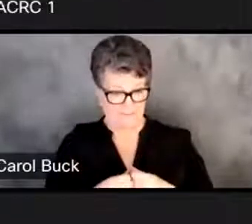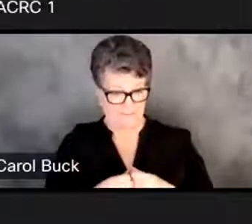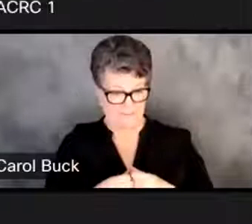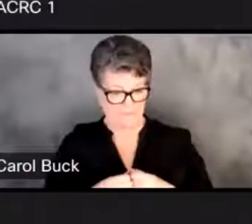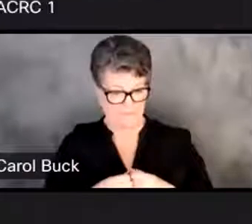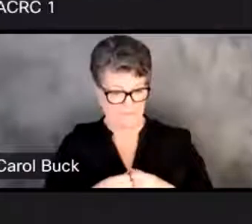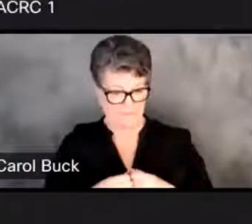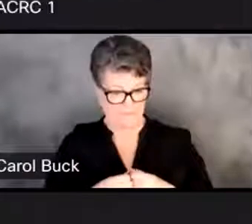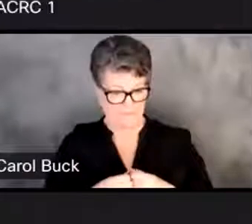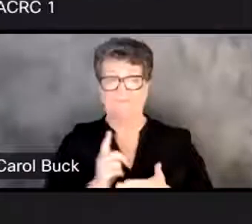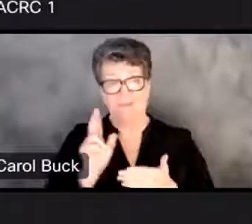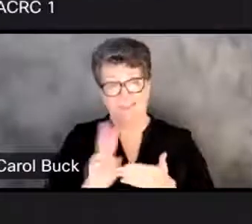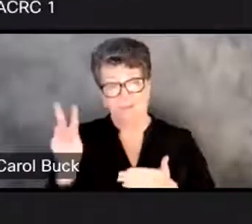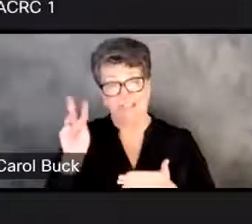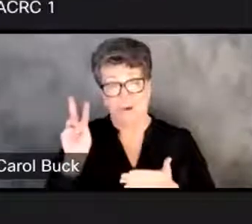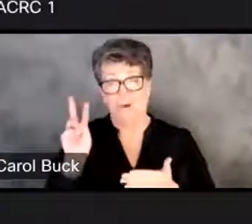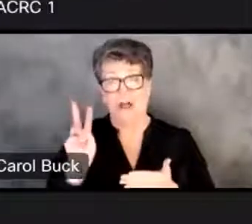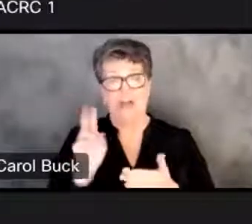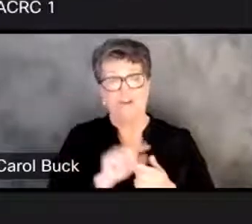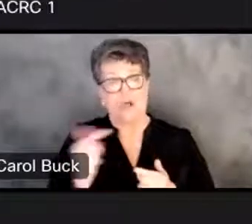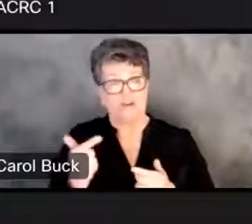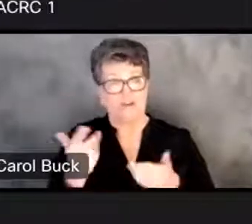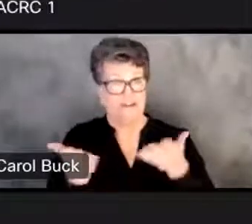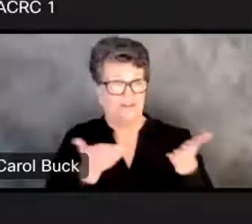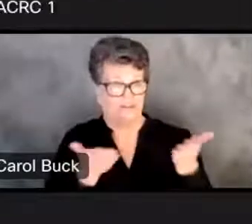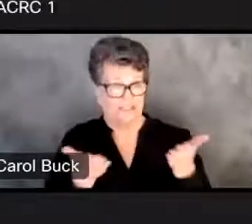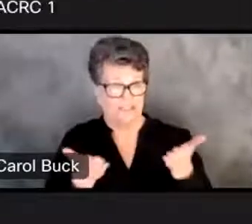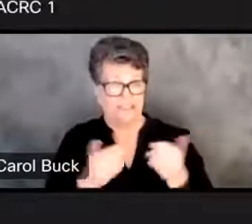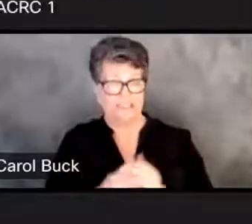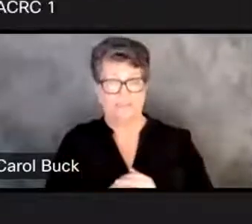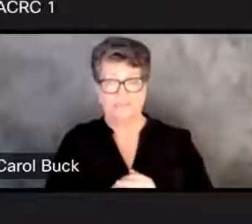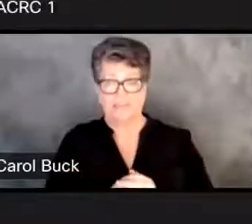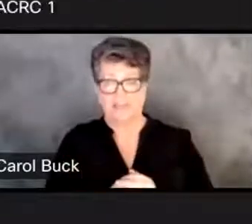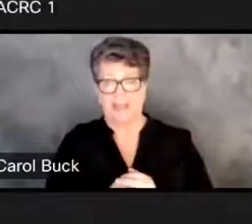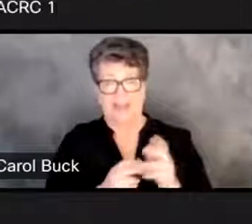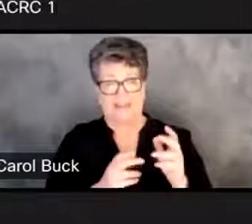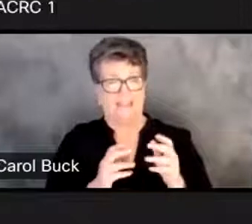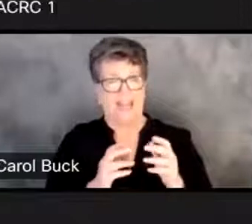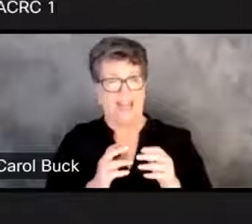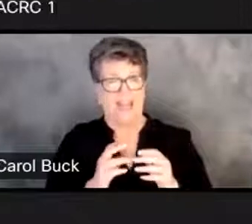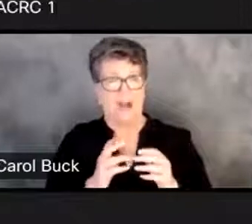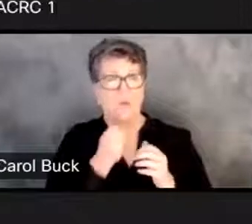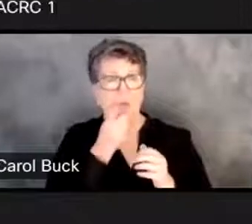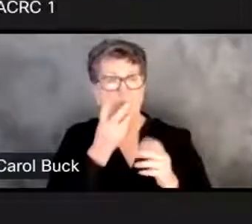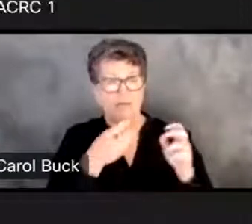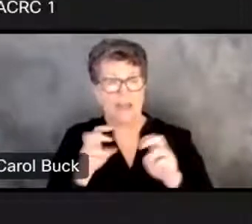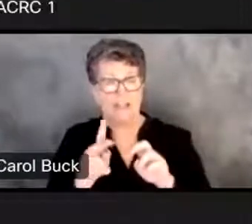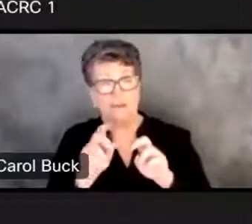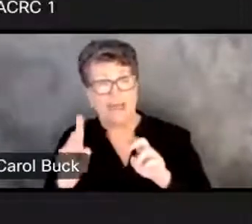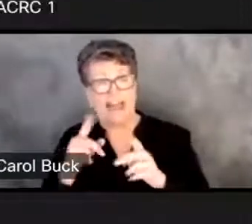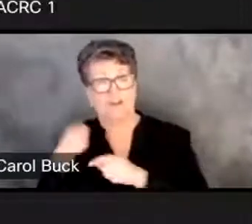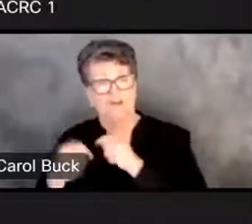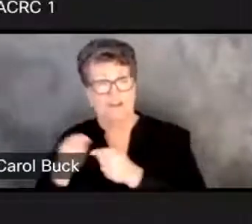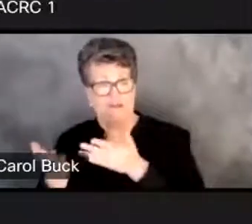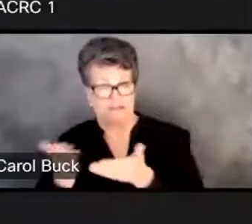the week before, in talking about alternative services, the warm transition back to traditional